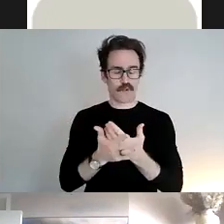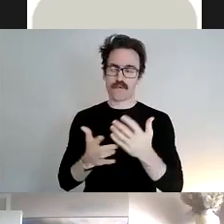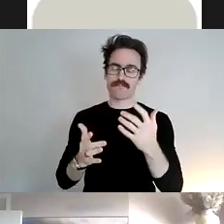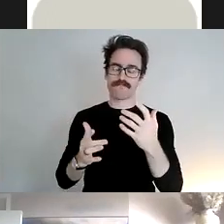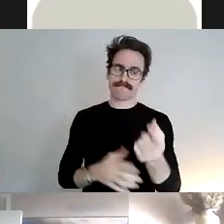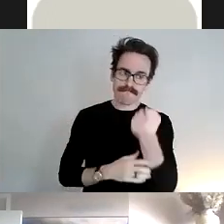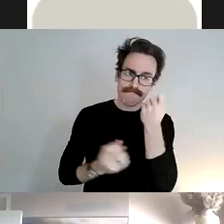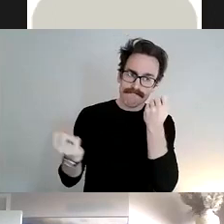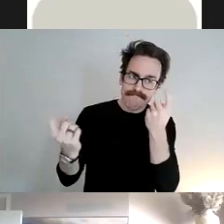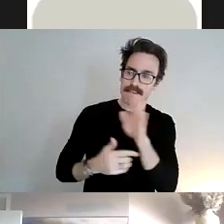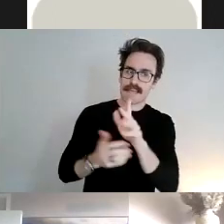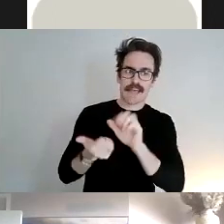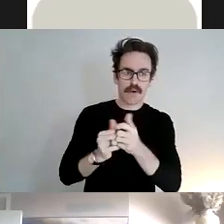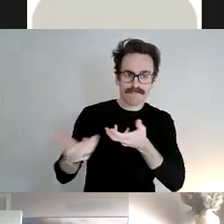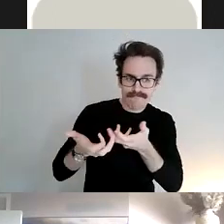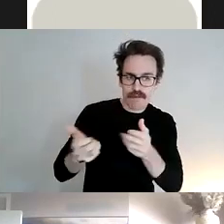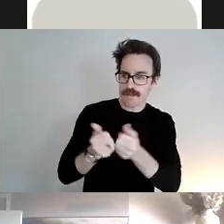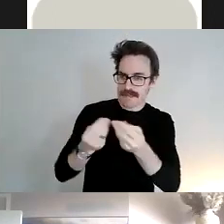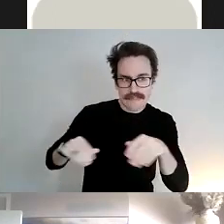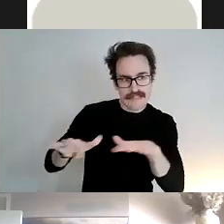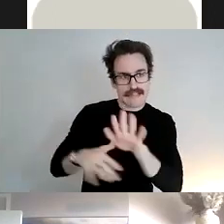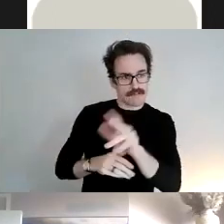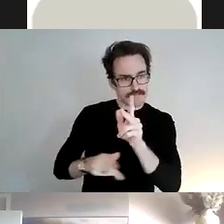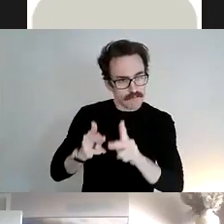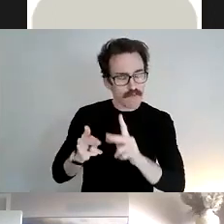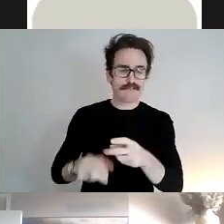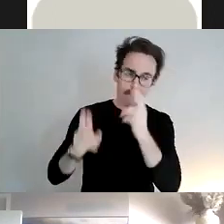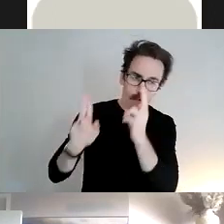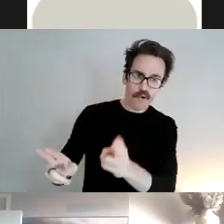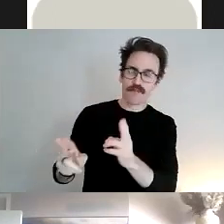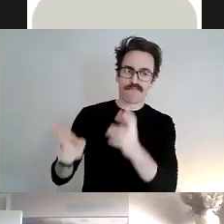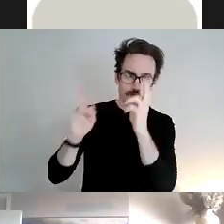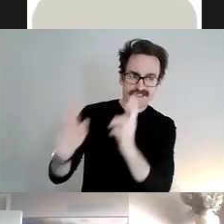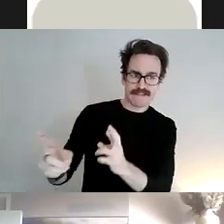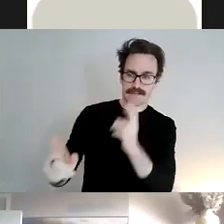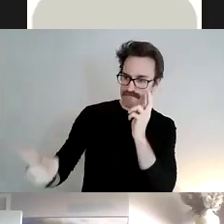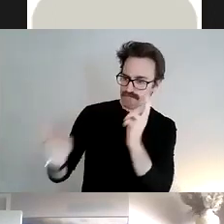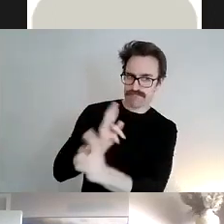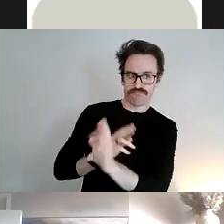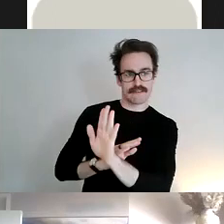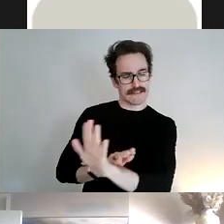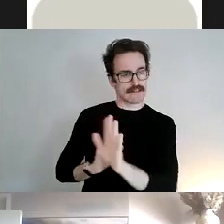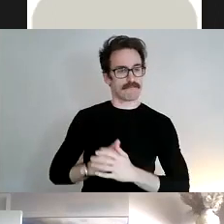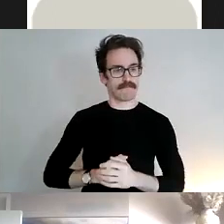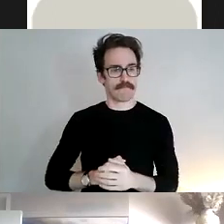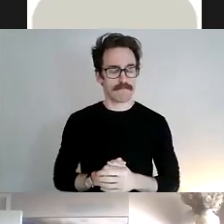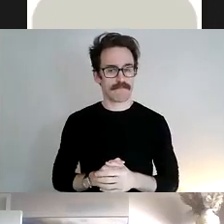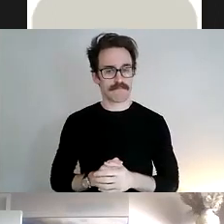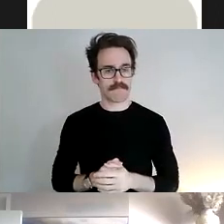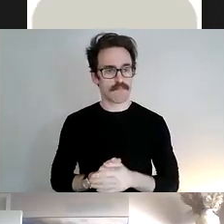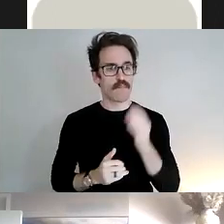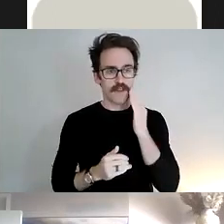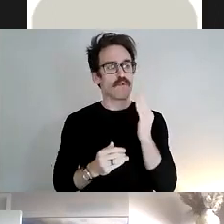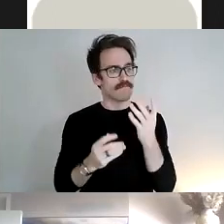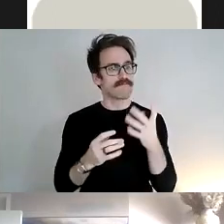interactions and engagements with the land and its people, and we endeavor to honor them by strengthening our relationships and responsibilities toward them. While there's an important work